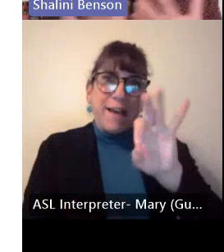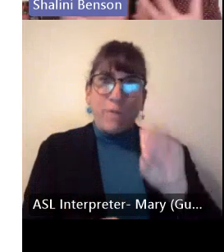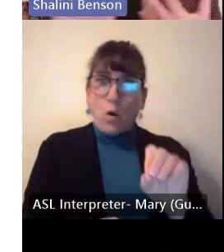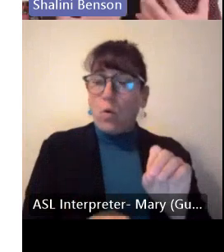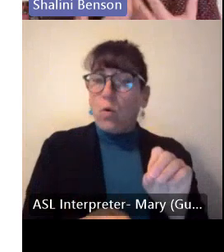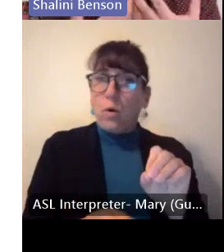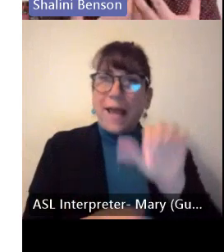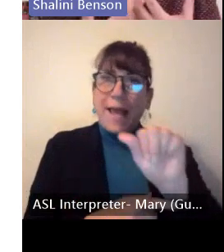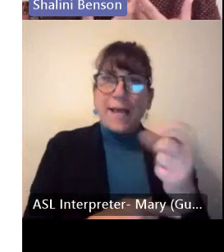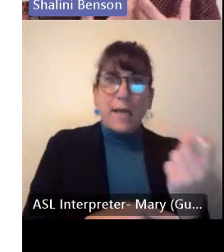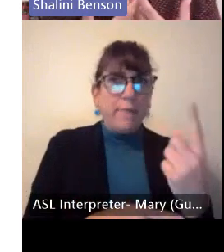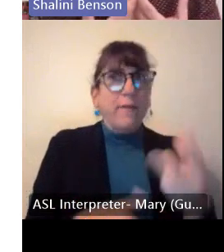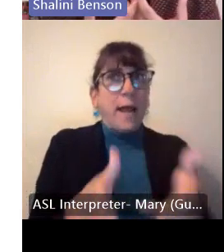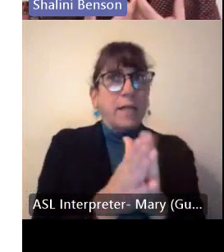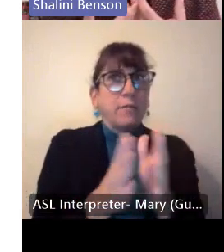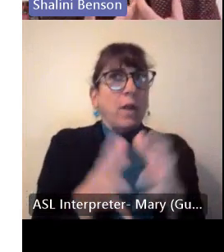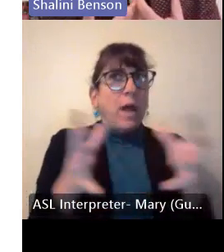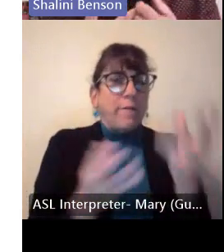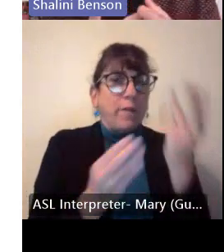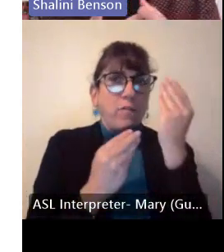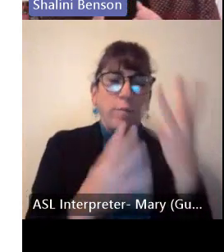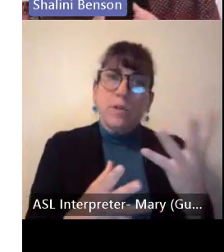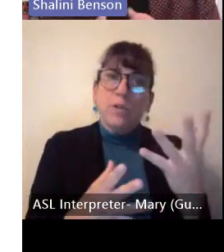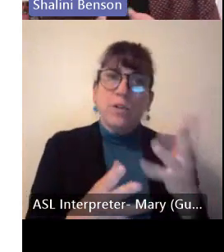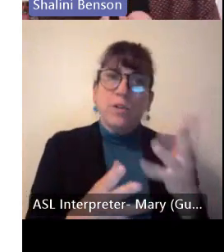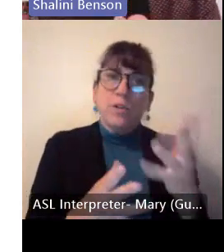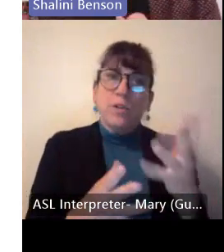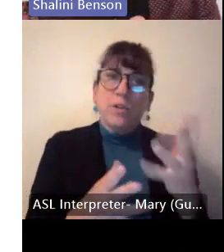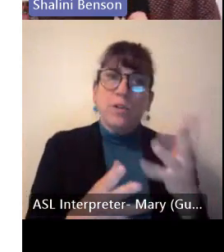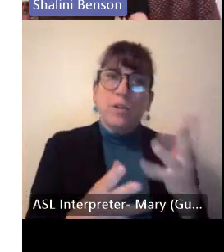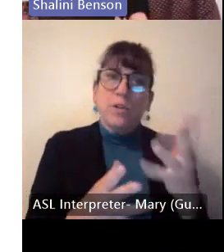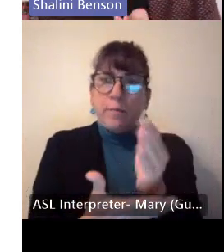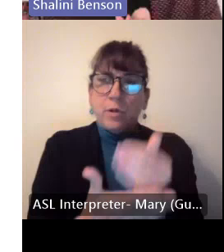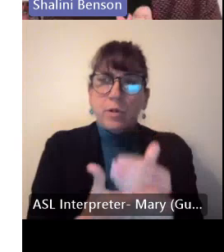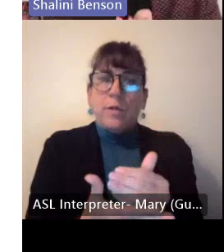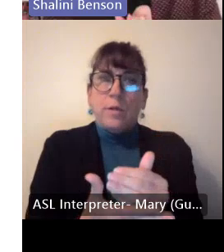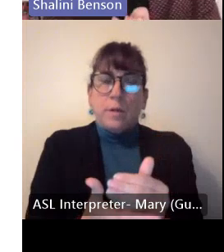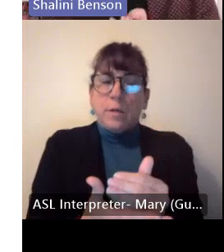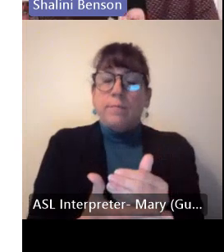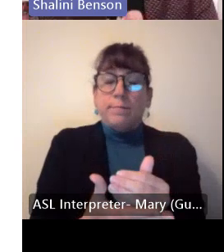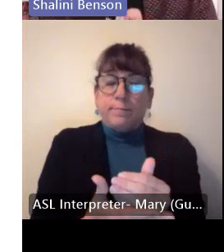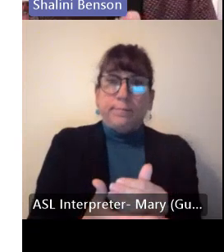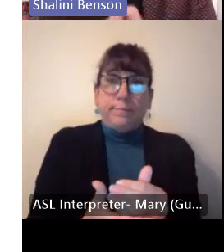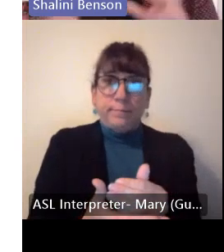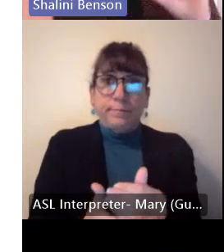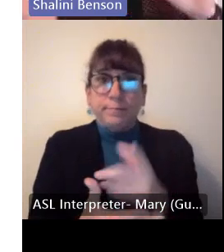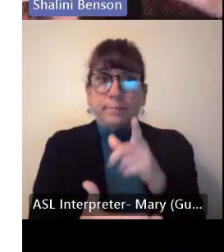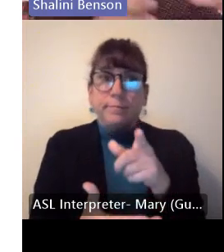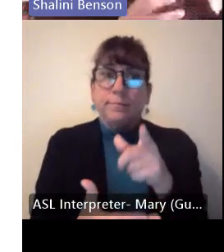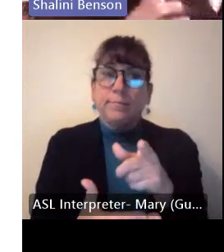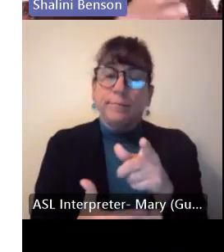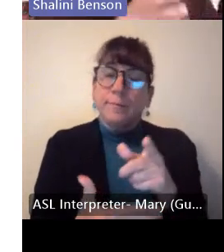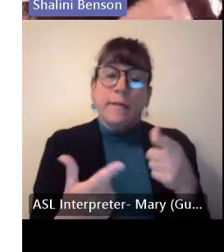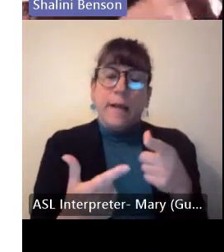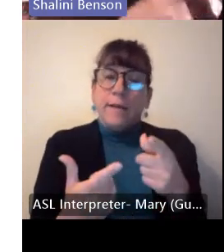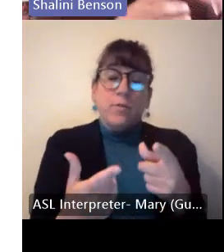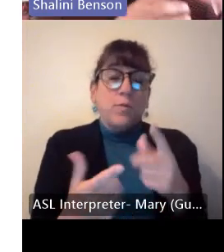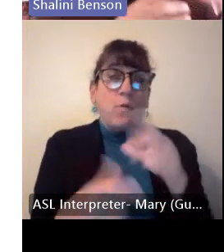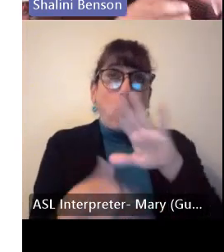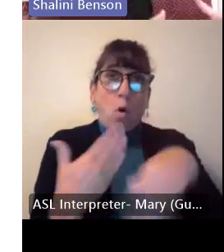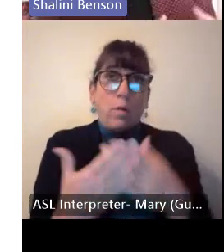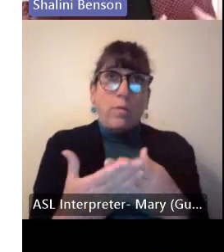information. It matters a lot that the budget office is tied into all of that, because as you know, you're asked to explain it and sing from the same sheet of music, and it's all going